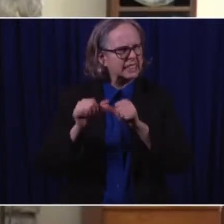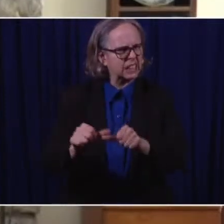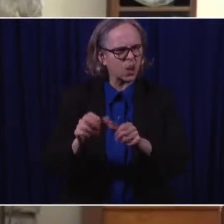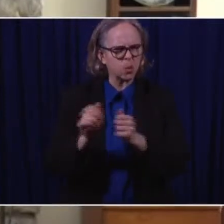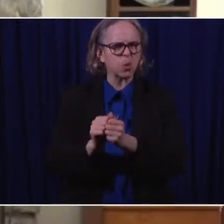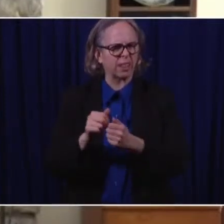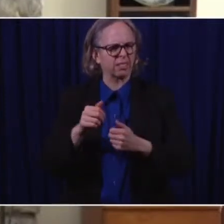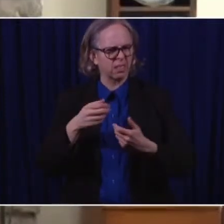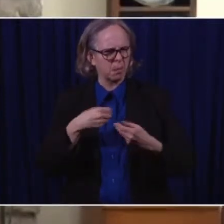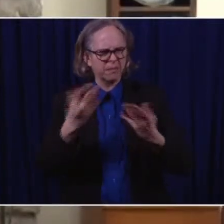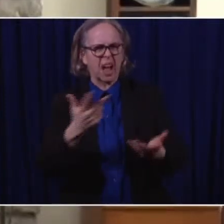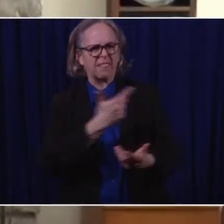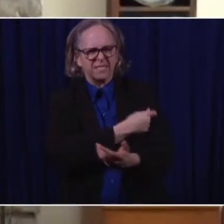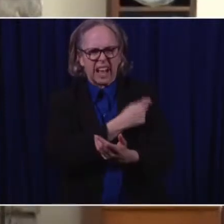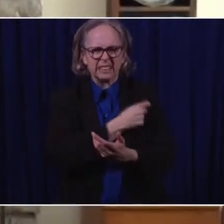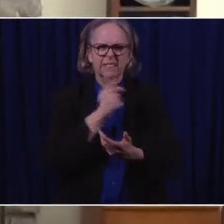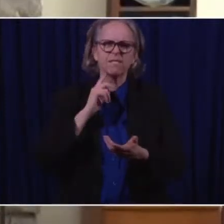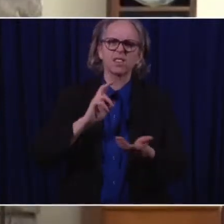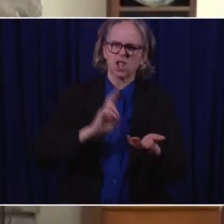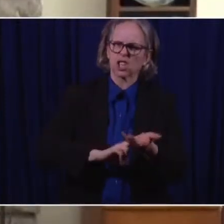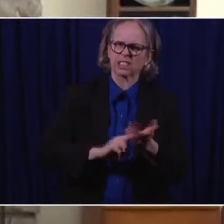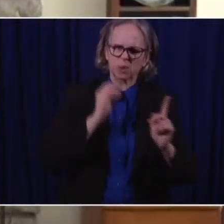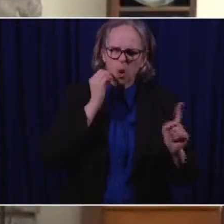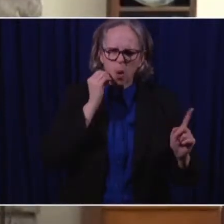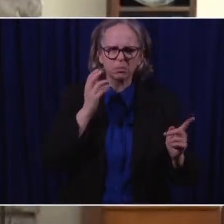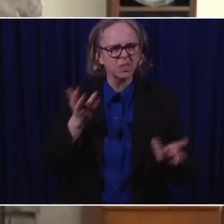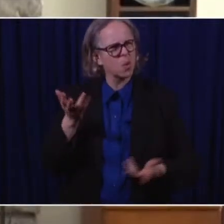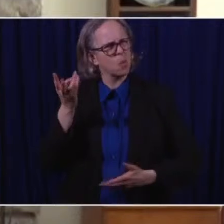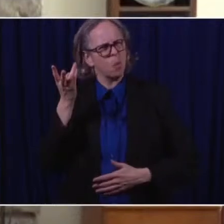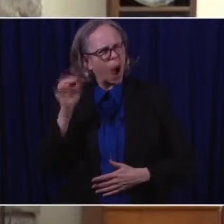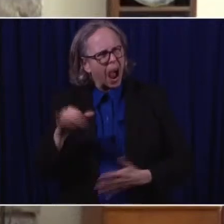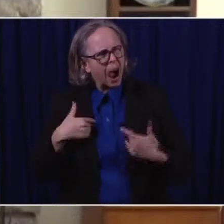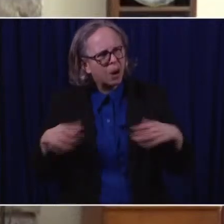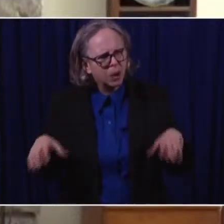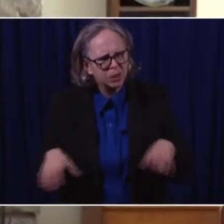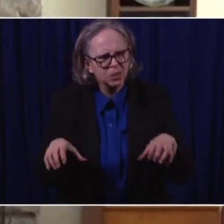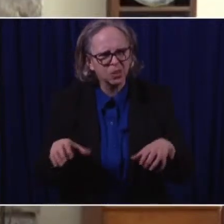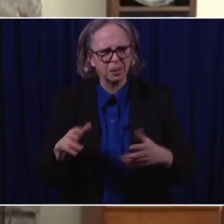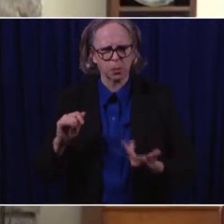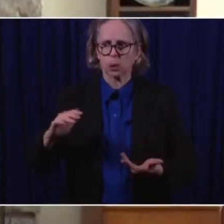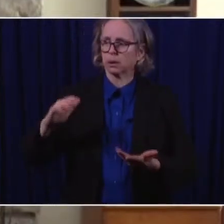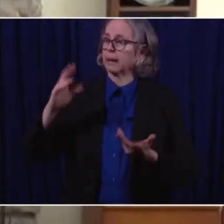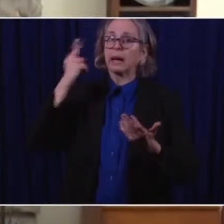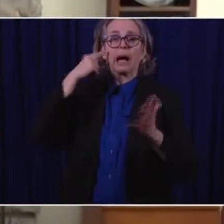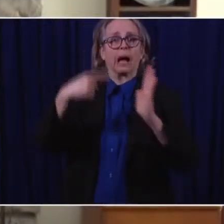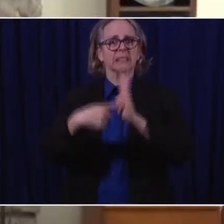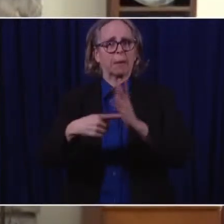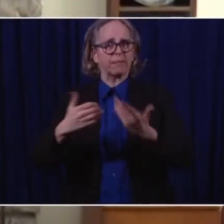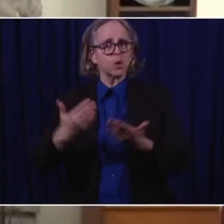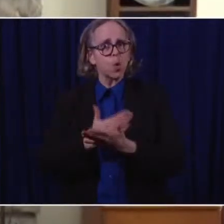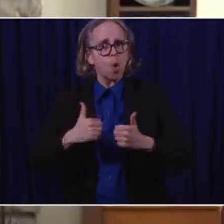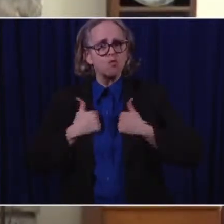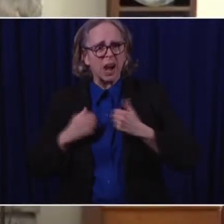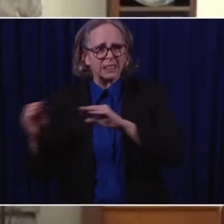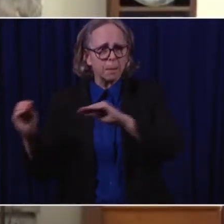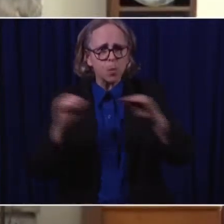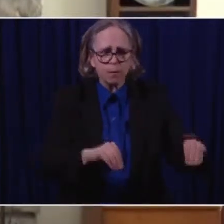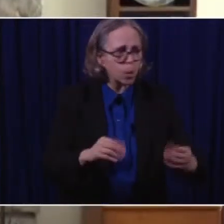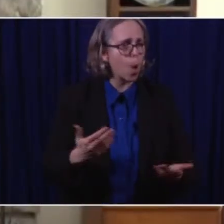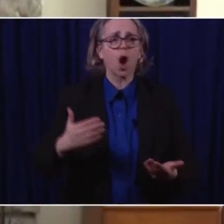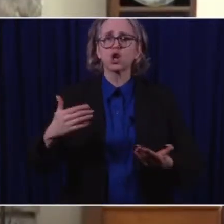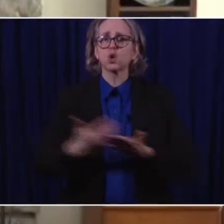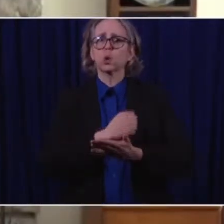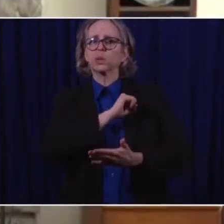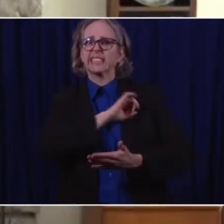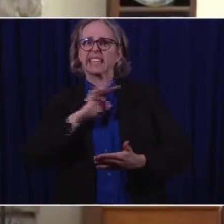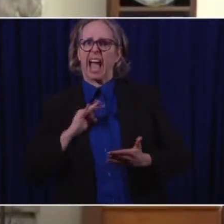may have missed it the first time, or new residents who are coming in who have not been vaccinated, or new employees are coming in. So it's very important for us to